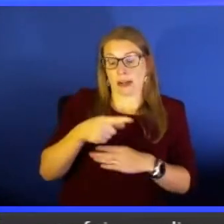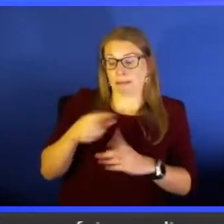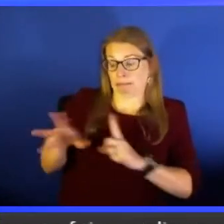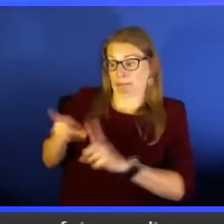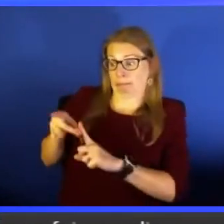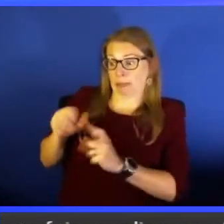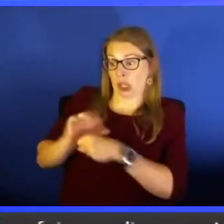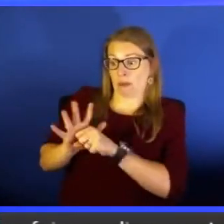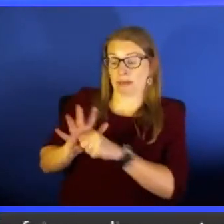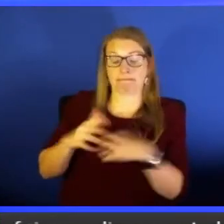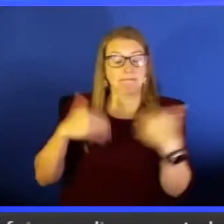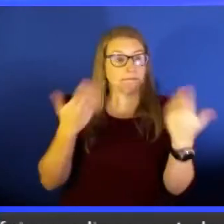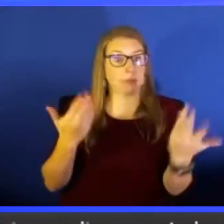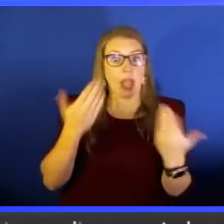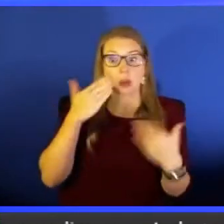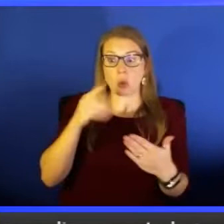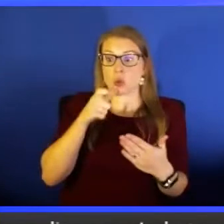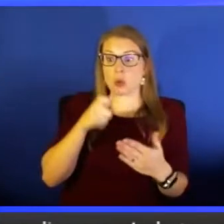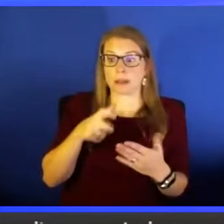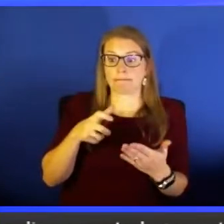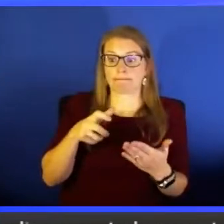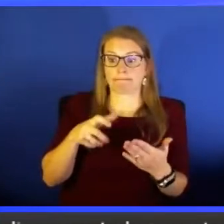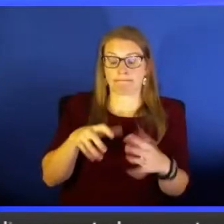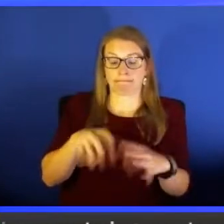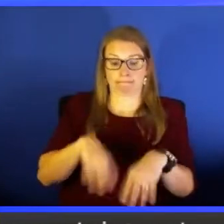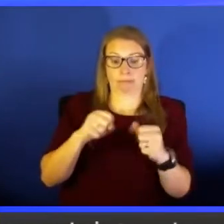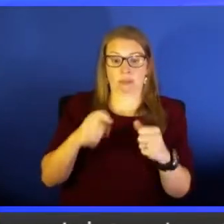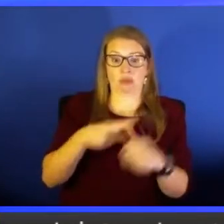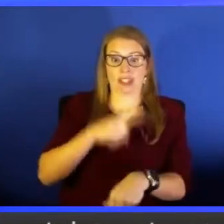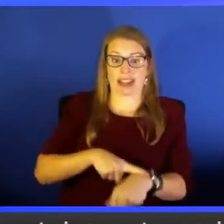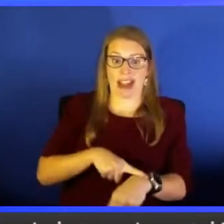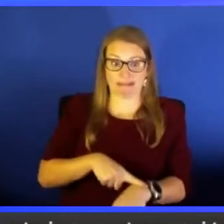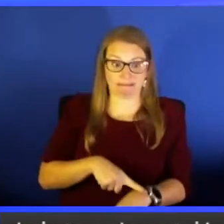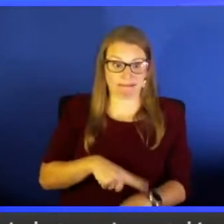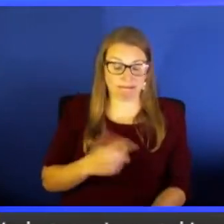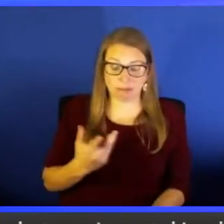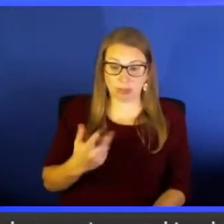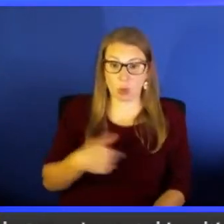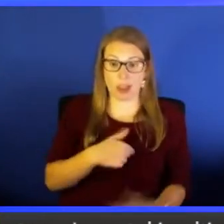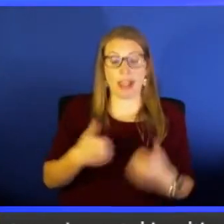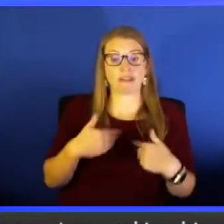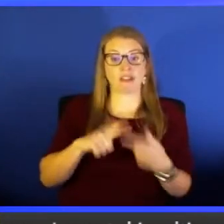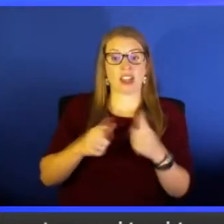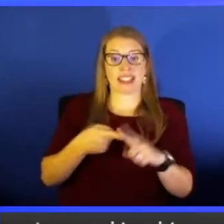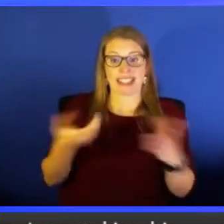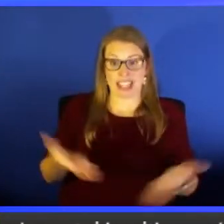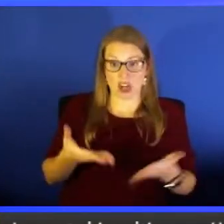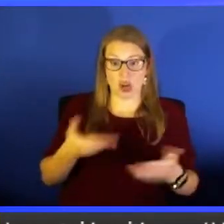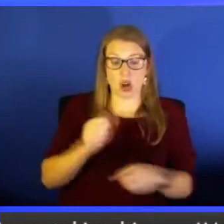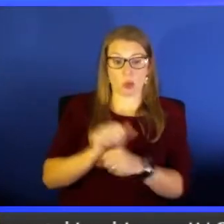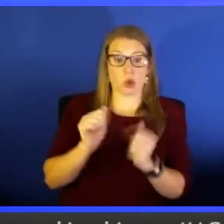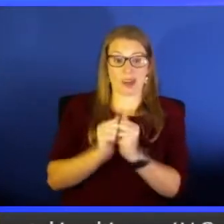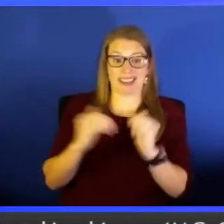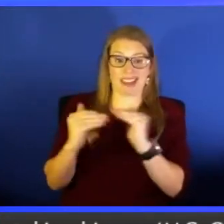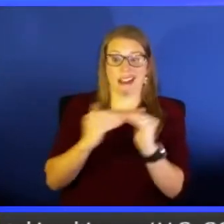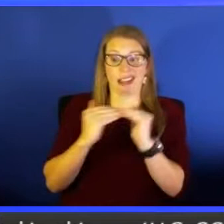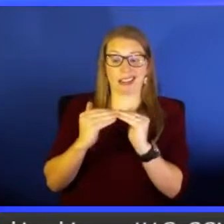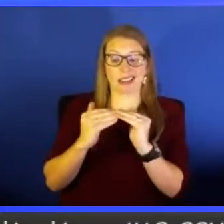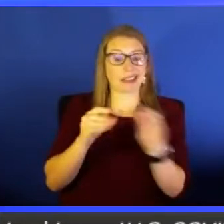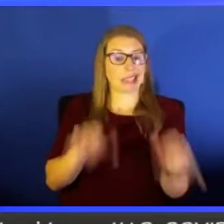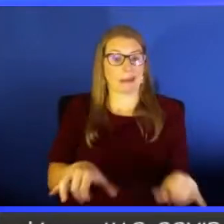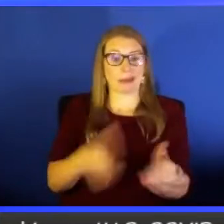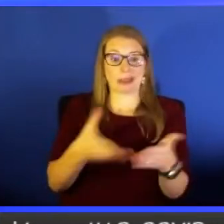who is getting it for the first time, but we know and have heard that. We have friends here who I work with, colleagues, the same thing. They've got it